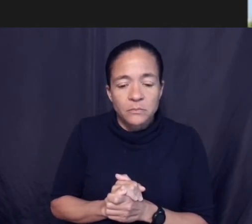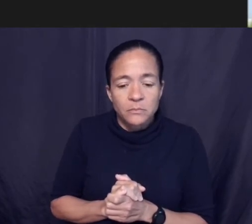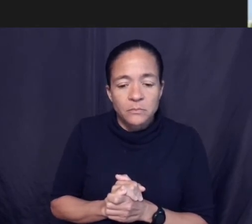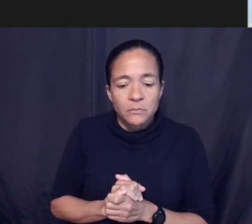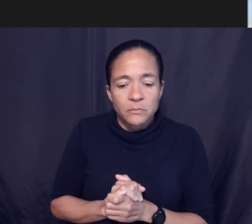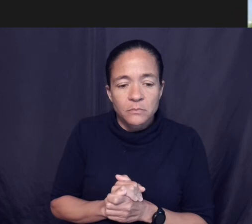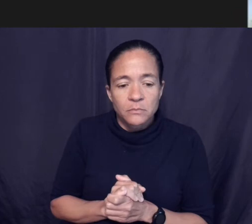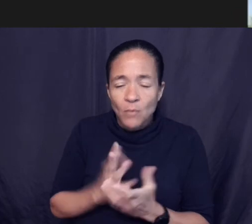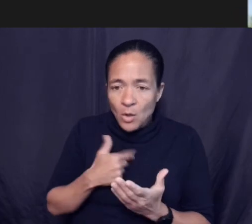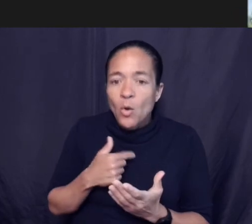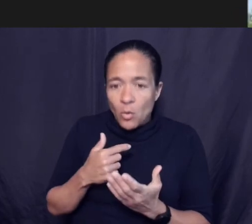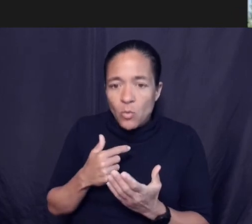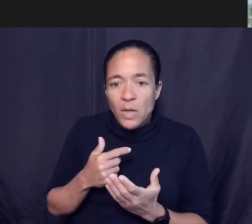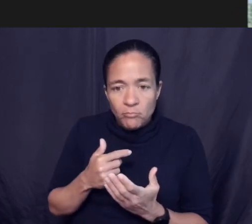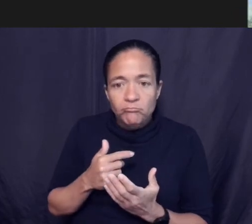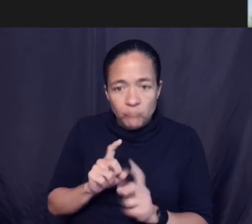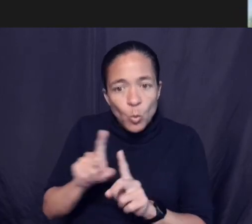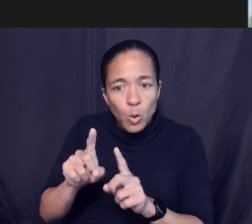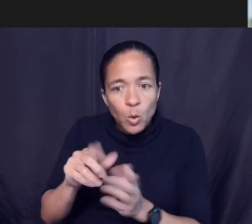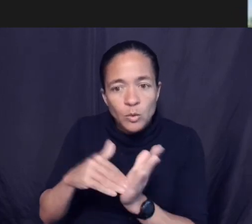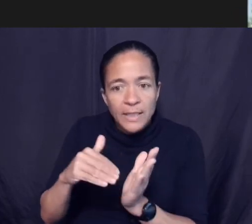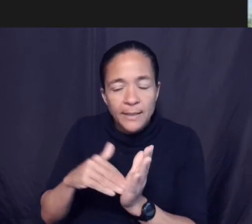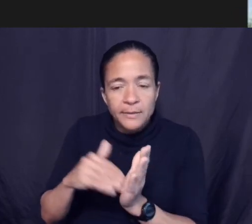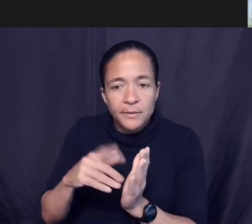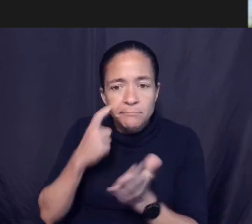doctor, and head is small,